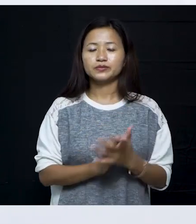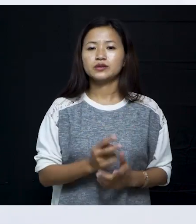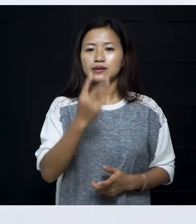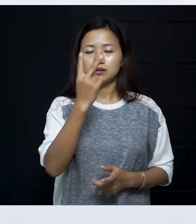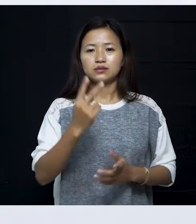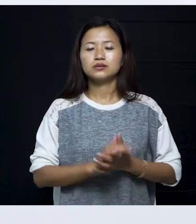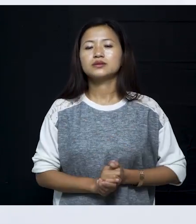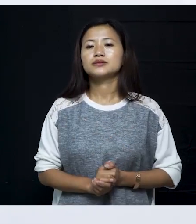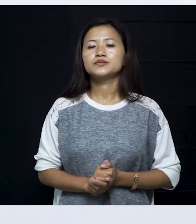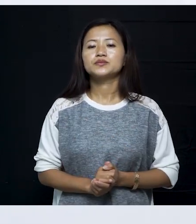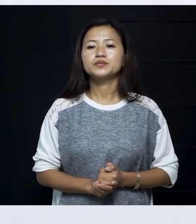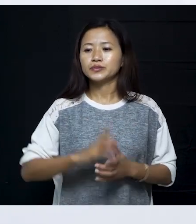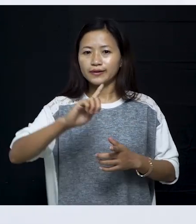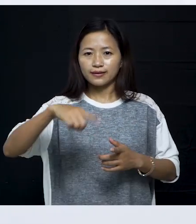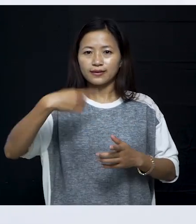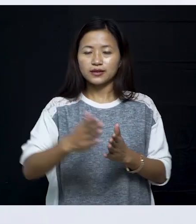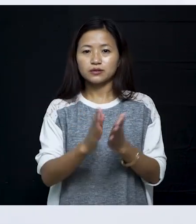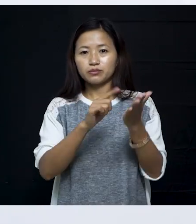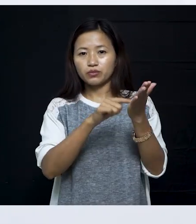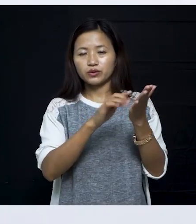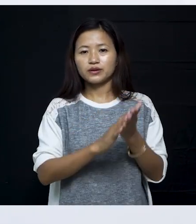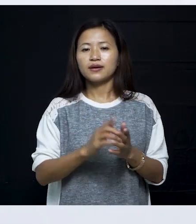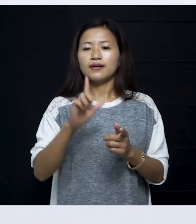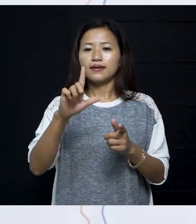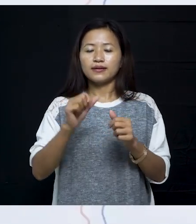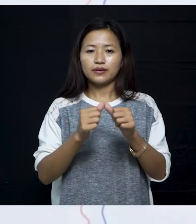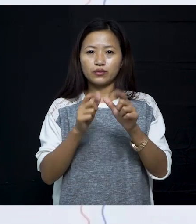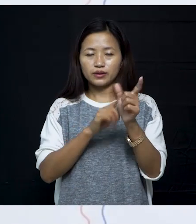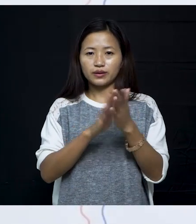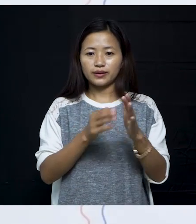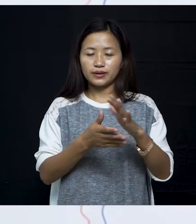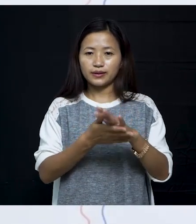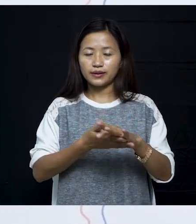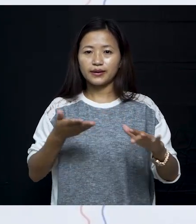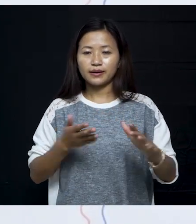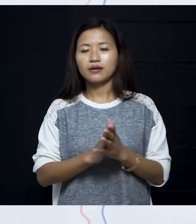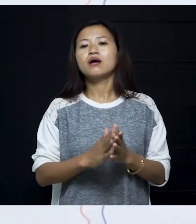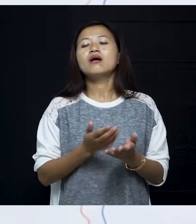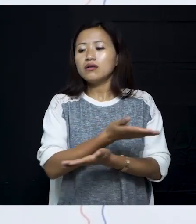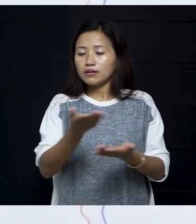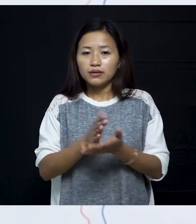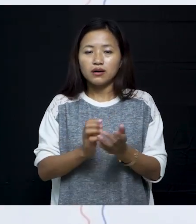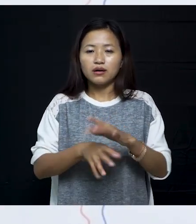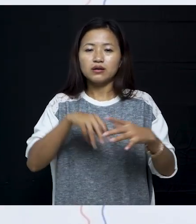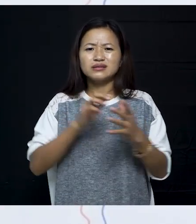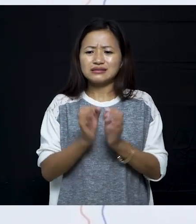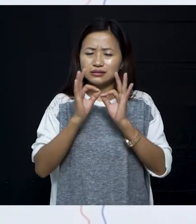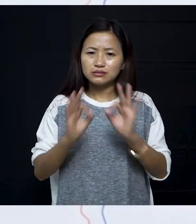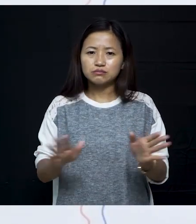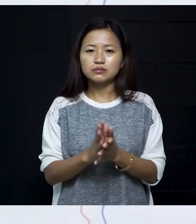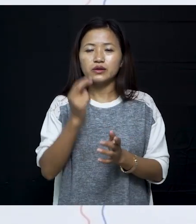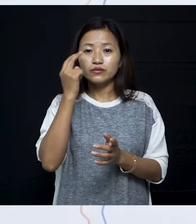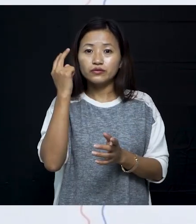look at the next point under layout, sketch or simple visuals. Use simple visuals. For